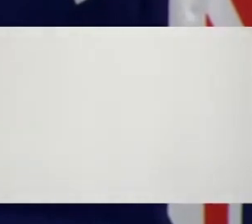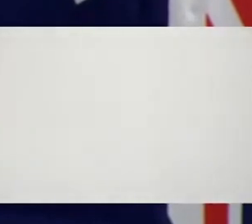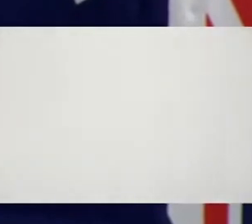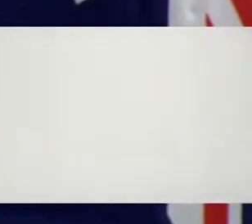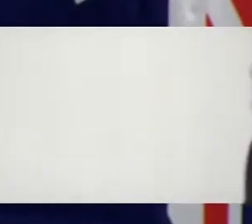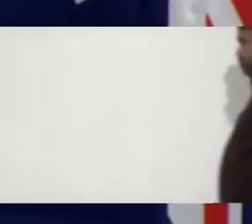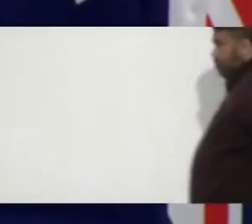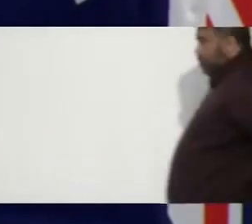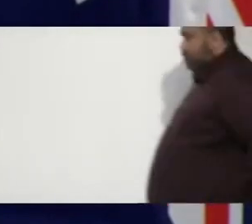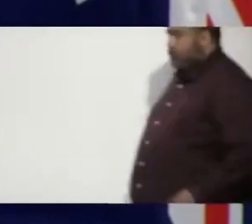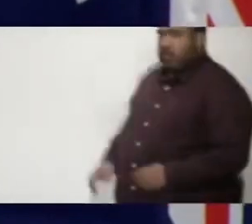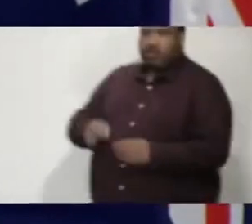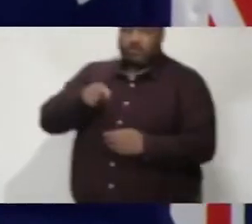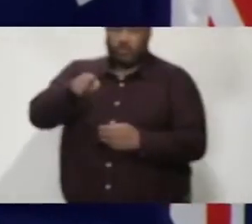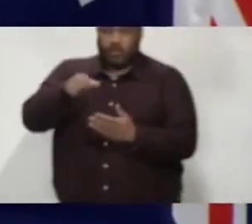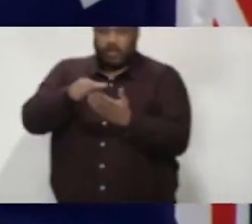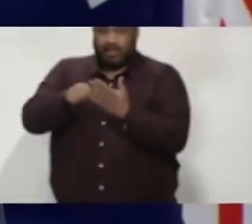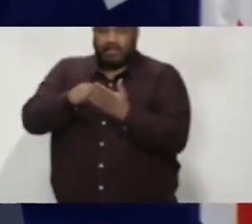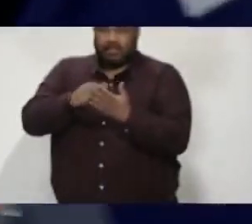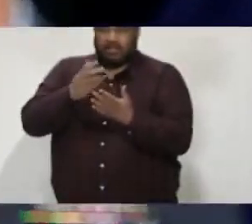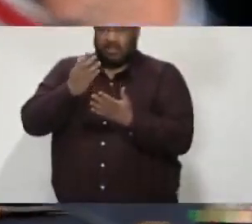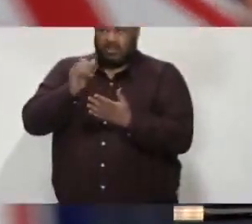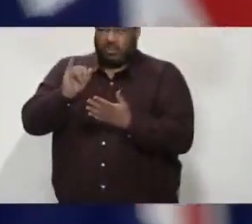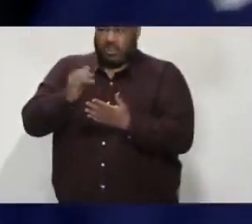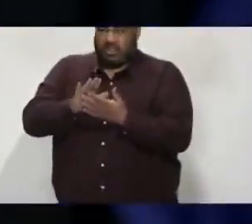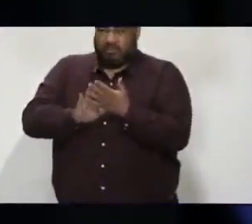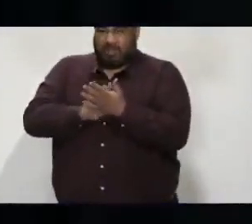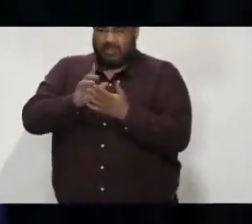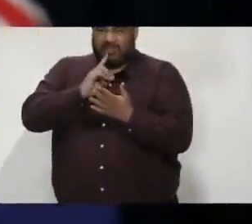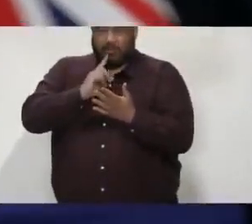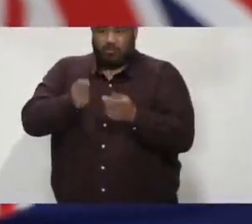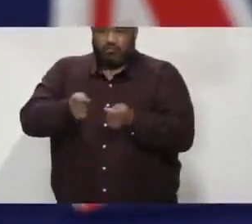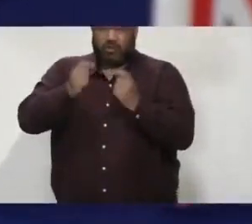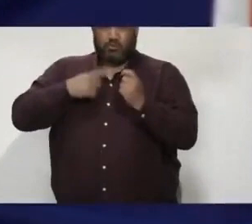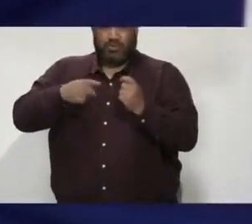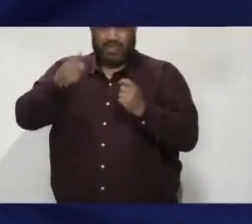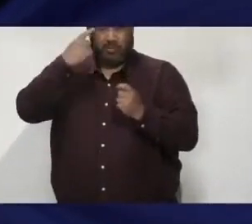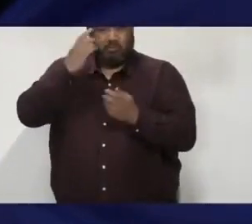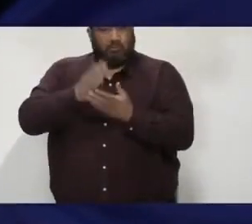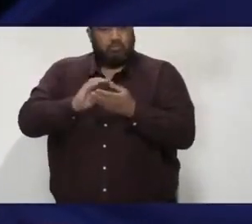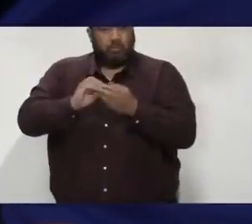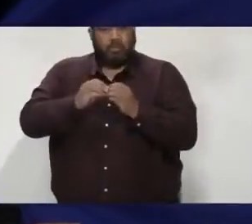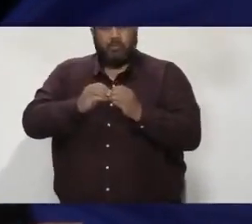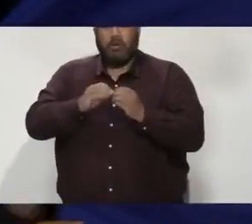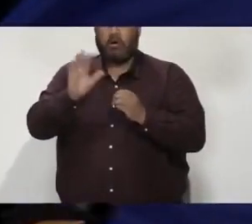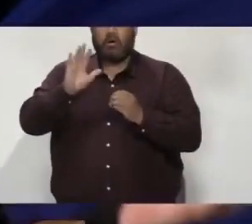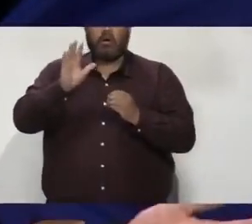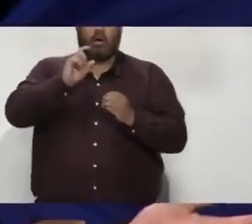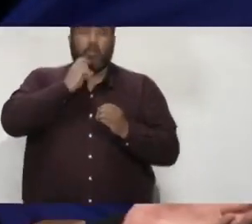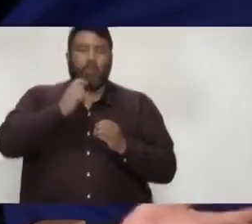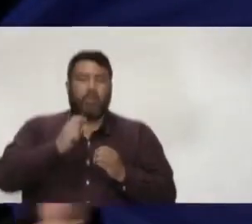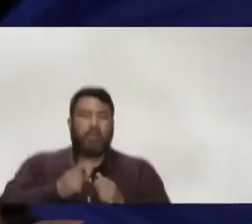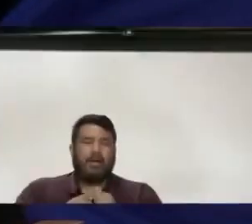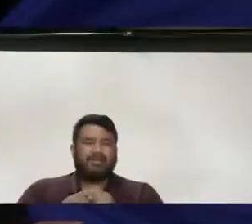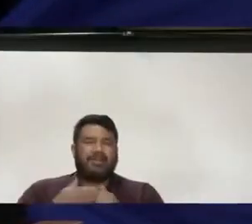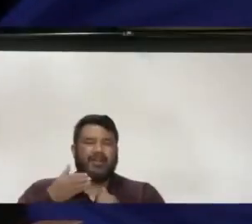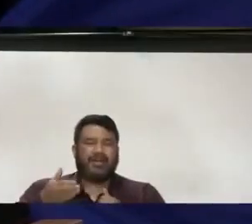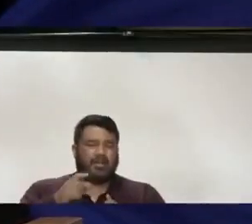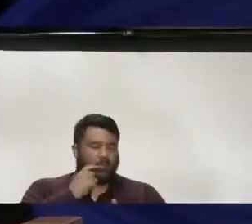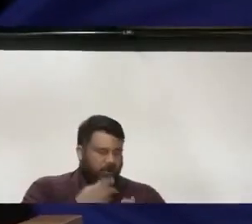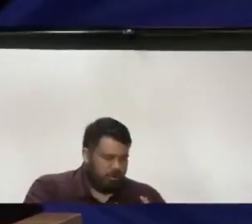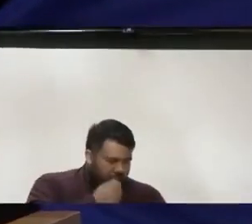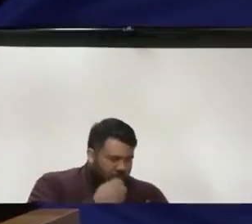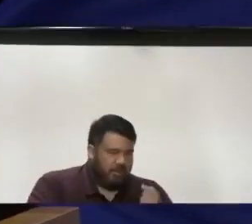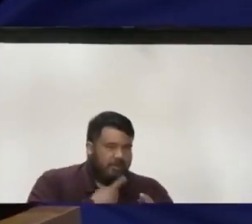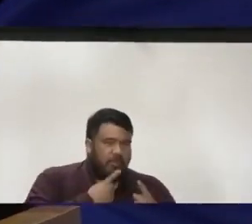determined that that was the best protocol. From memory, and I will come back to you with the specifics, that this was actually at a point of time when we initially